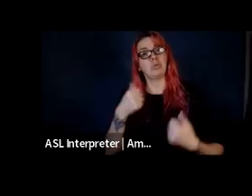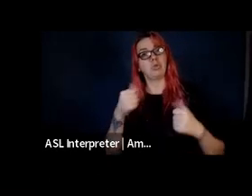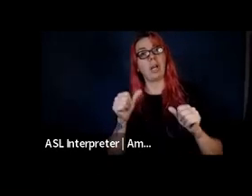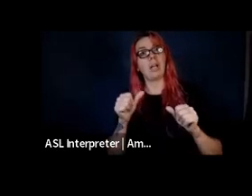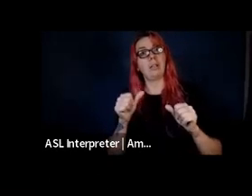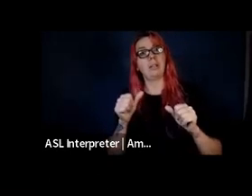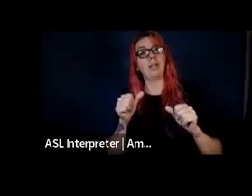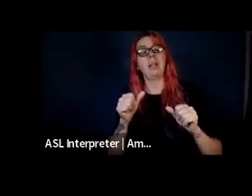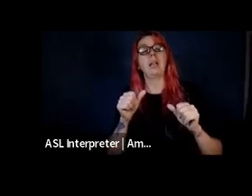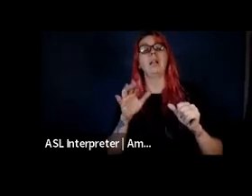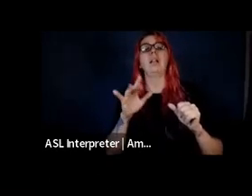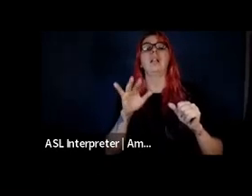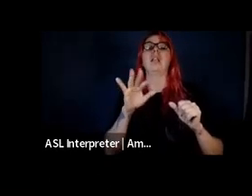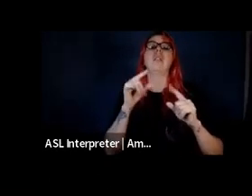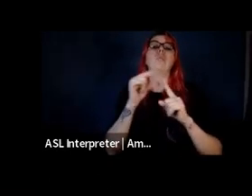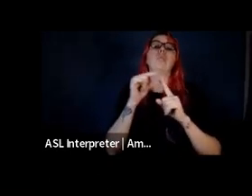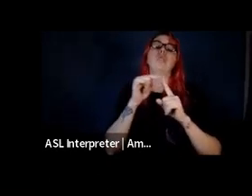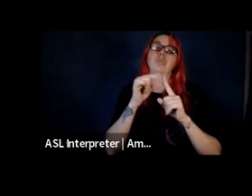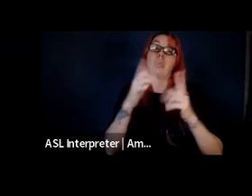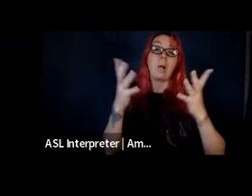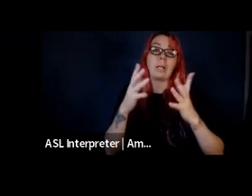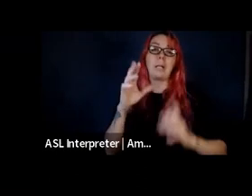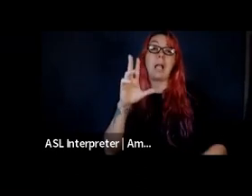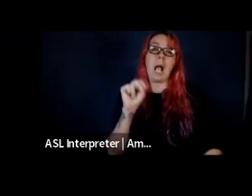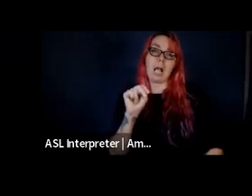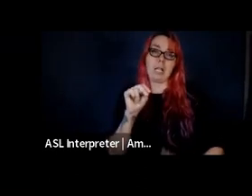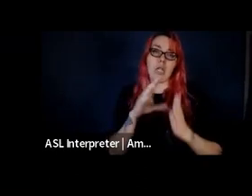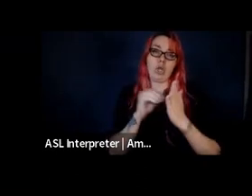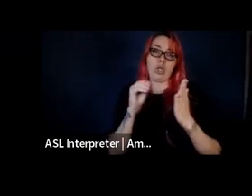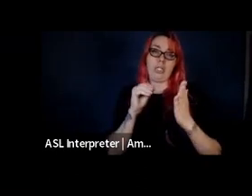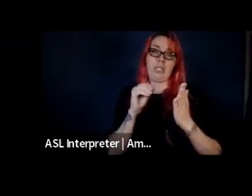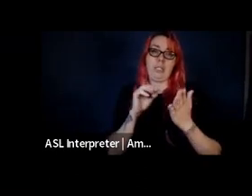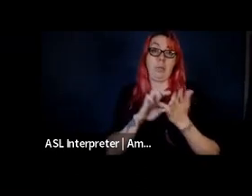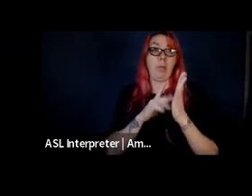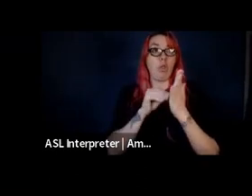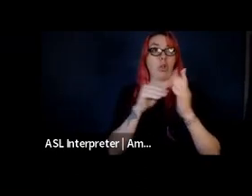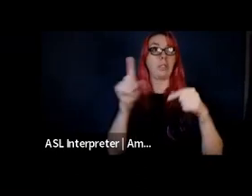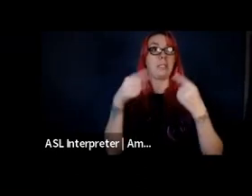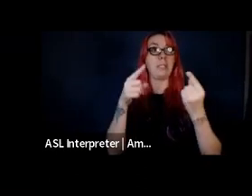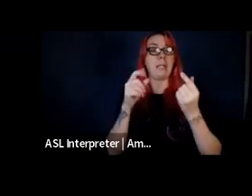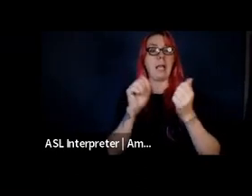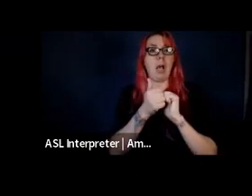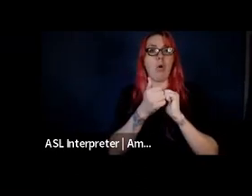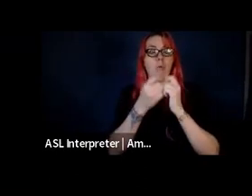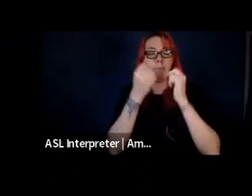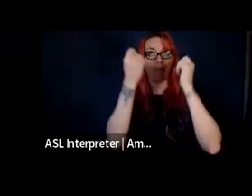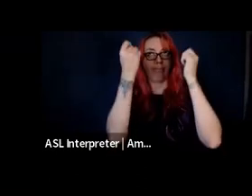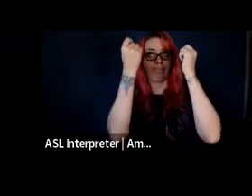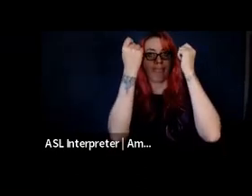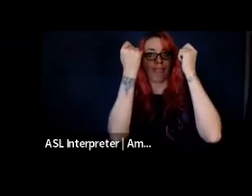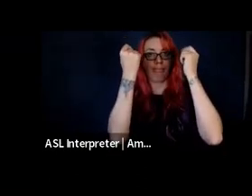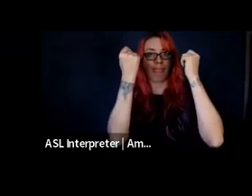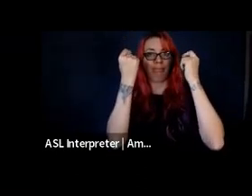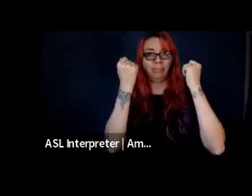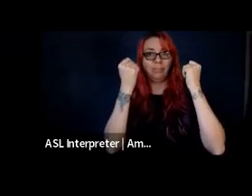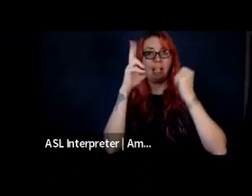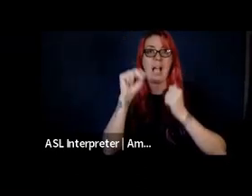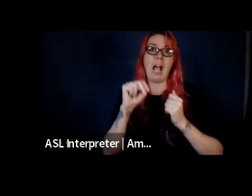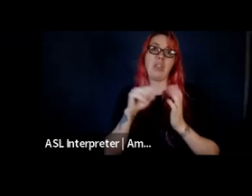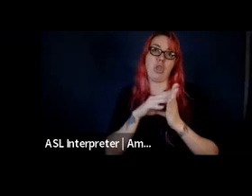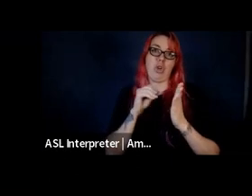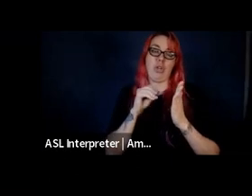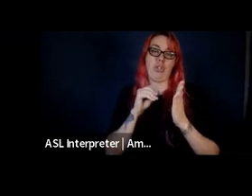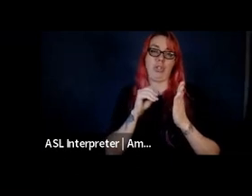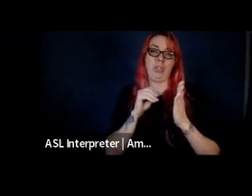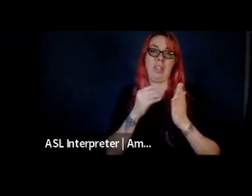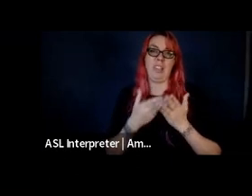The word is unlearning. You keep hearing unlearning, because so much, another colleague of mine always says, many of us, whatever age we are now, is how many years we've been in the making.